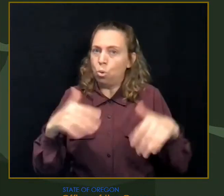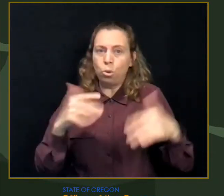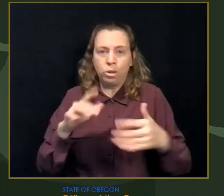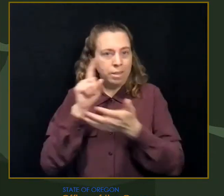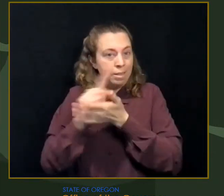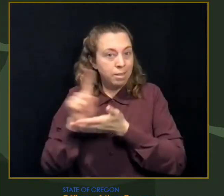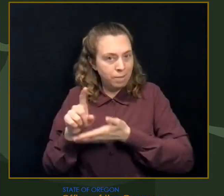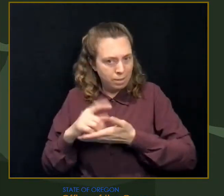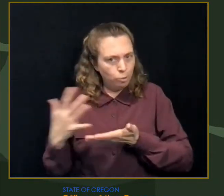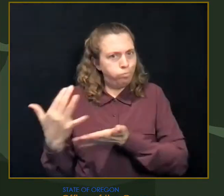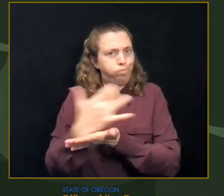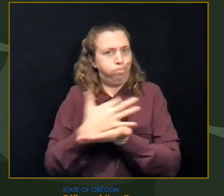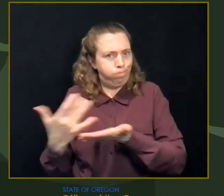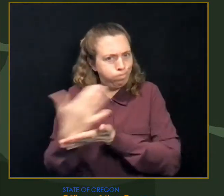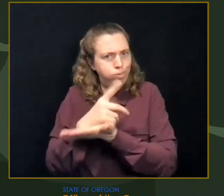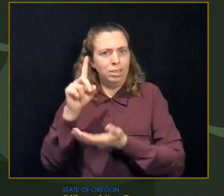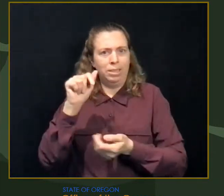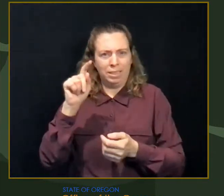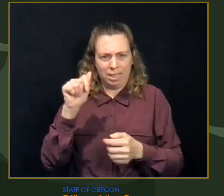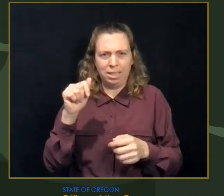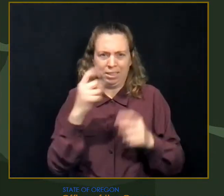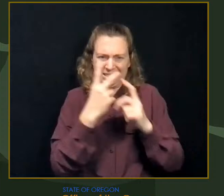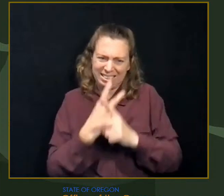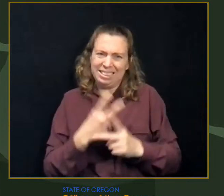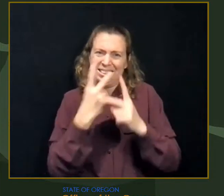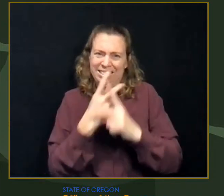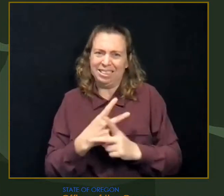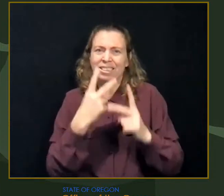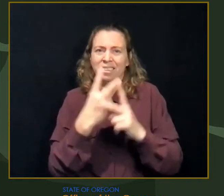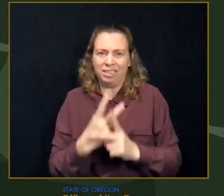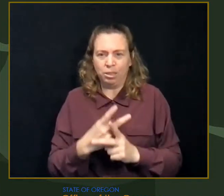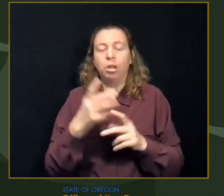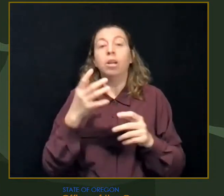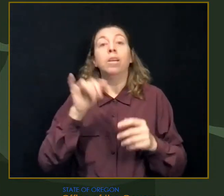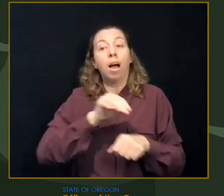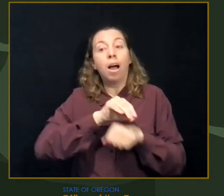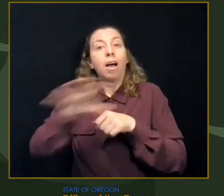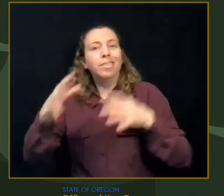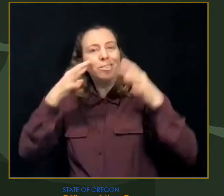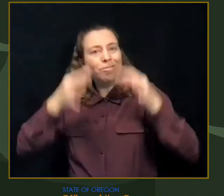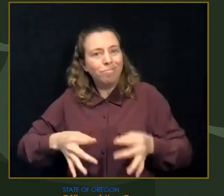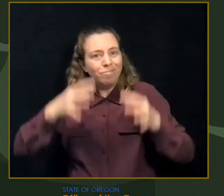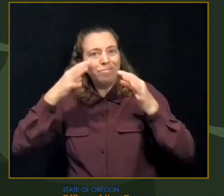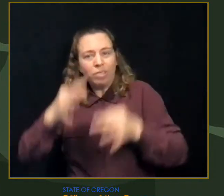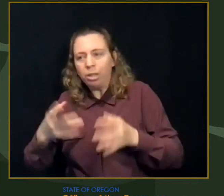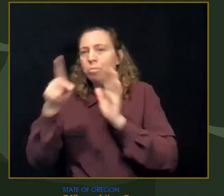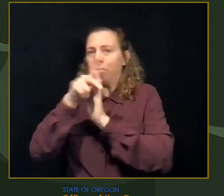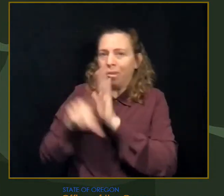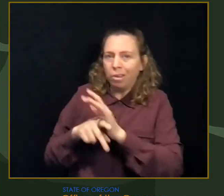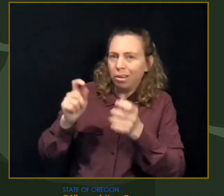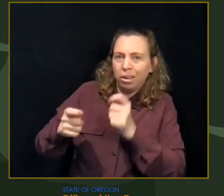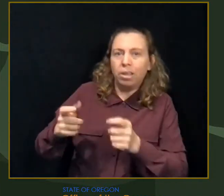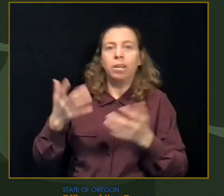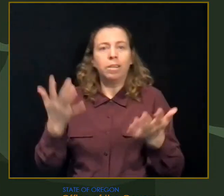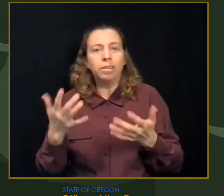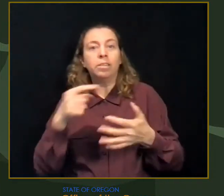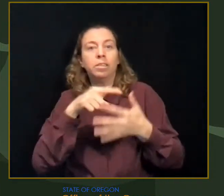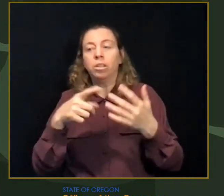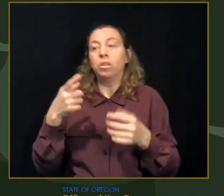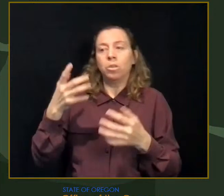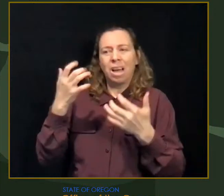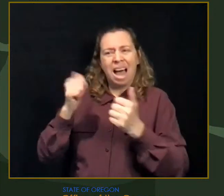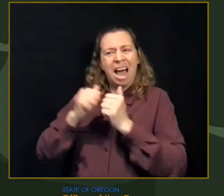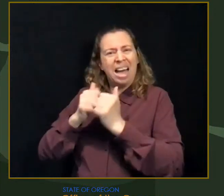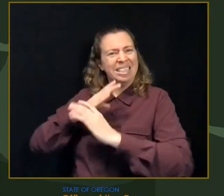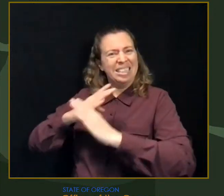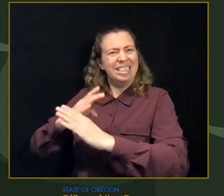ongoing policies aimed at keeping the state safe and to stop the spread of the virus. By making data-driven decisions grounded in